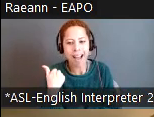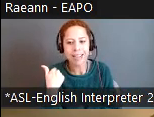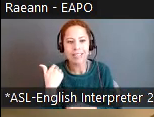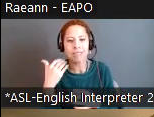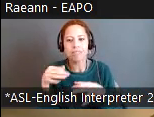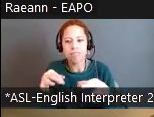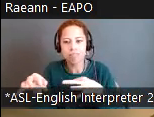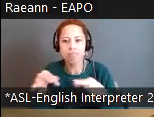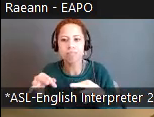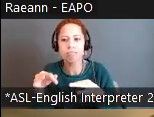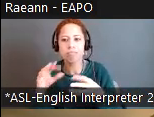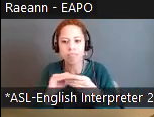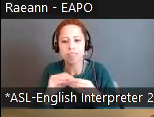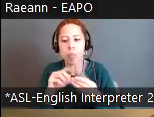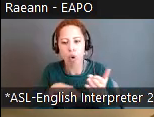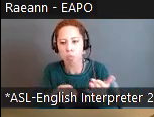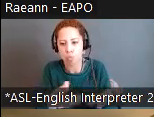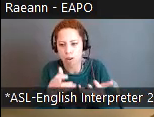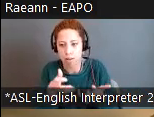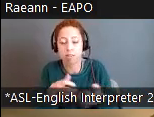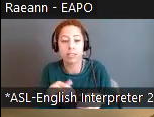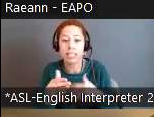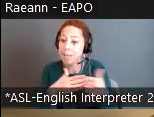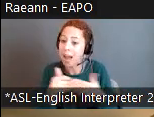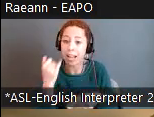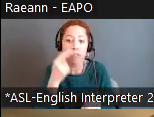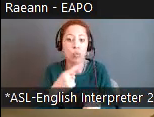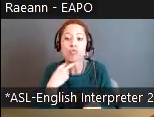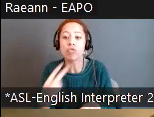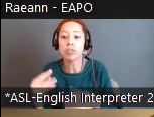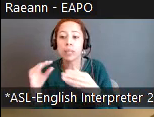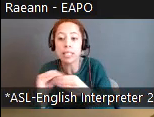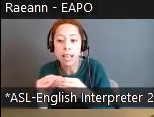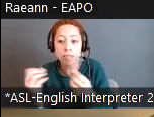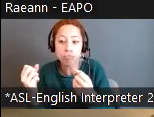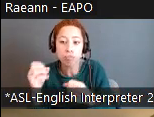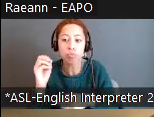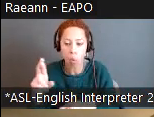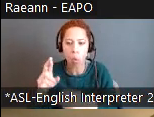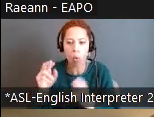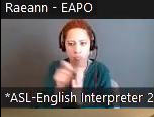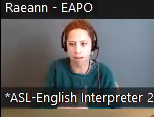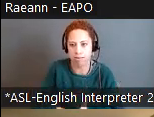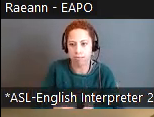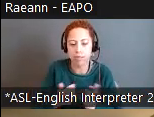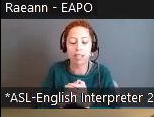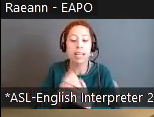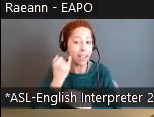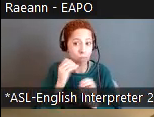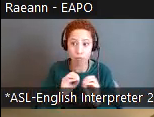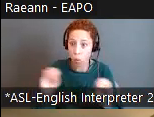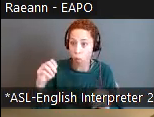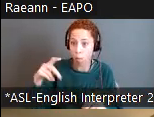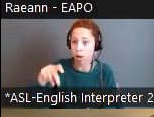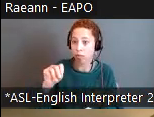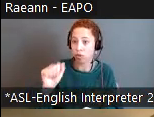given verbally or in writing. Now, if you don't have an attorney or you haven't made a power of attorney document, remember